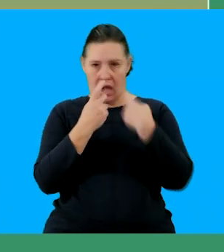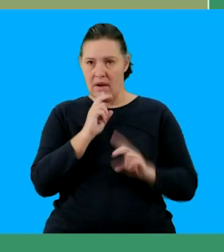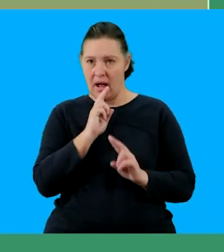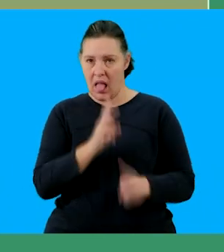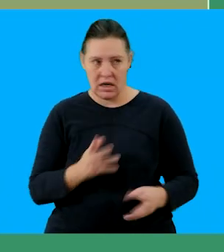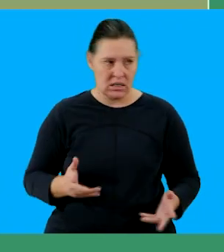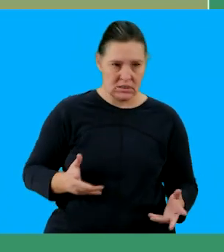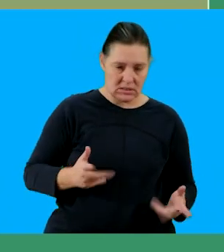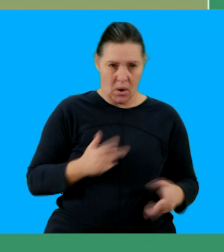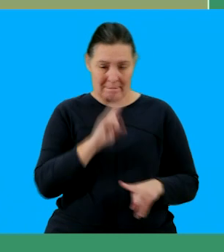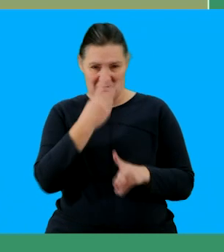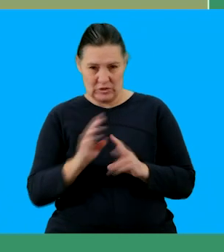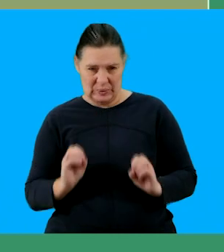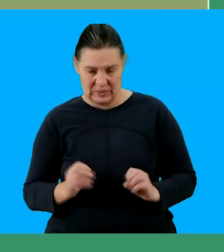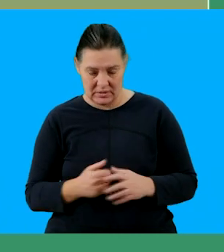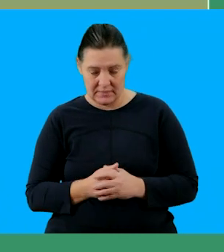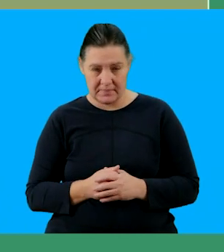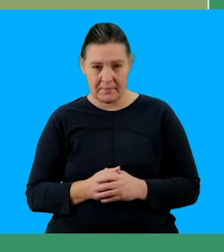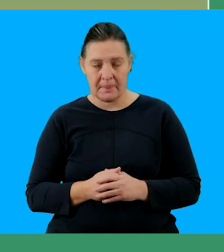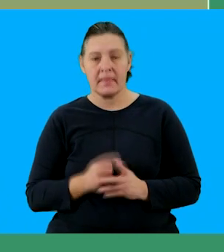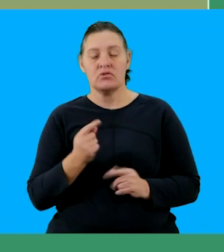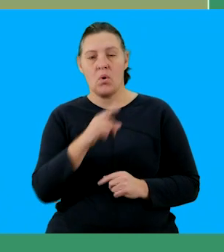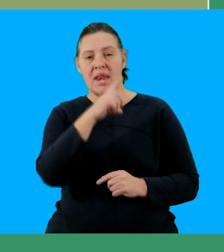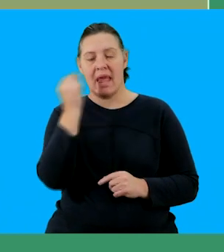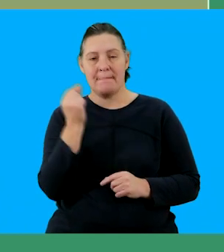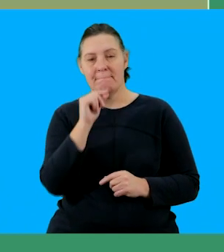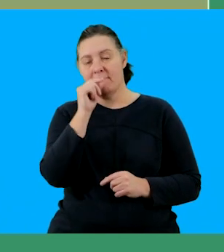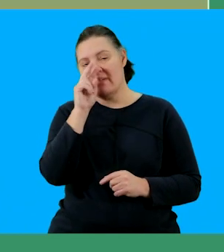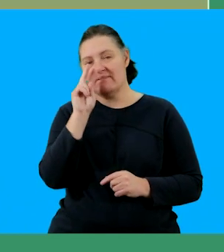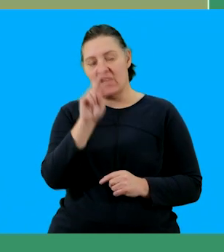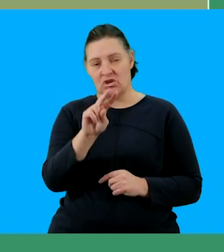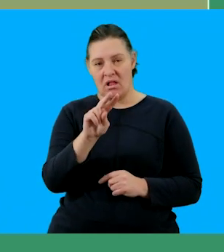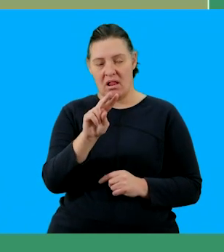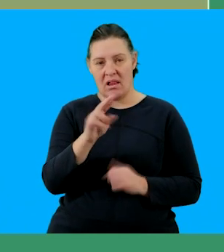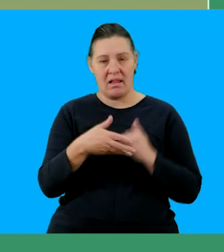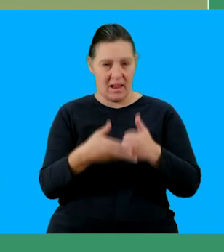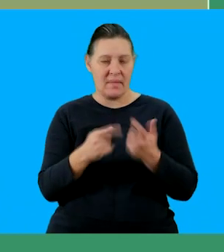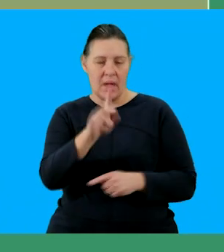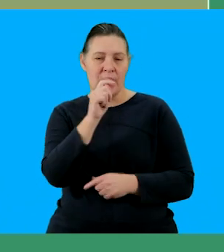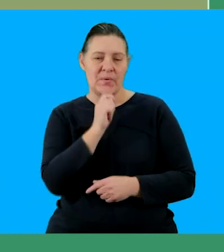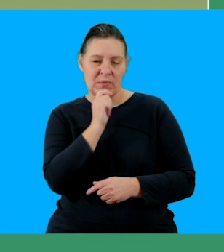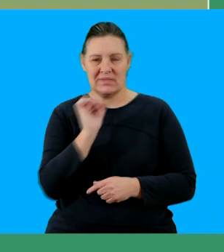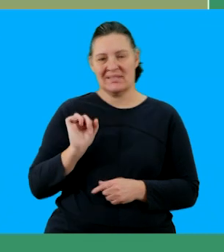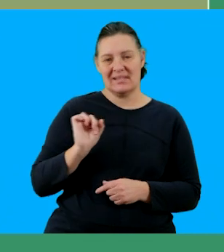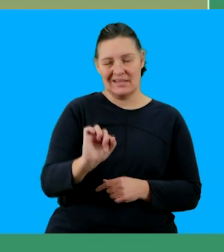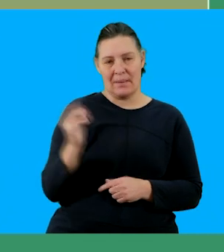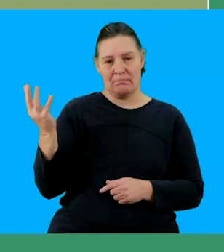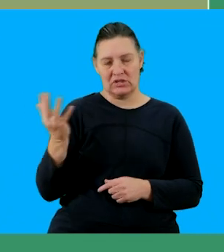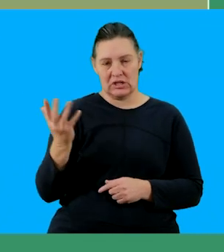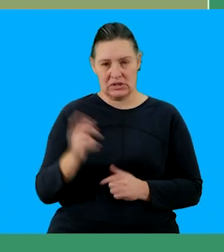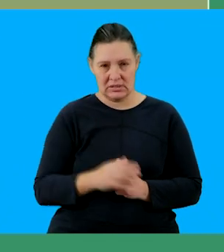to questions on her presentation. Now the question says, name a visual aid that Claudia has used in